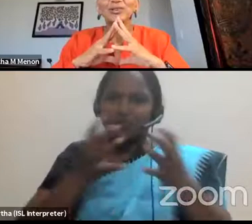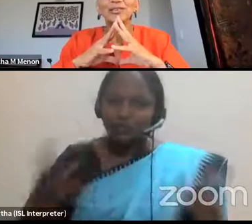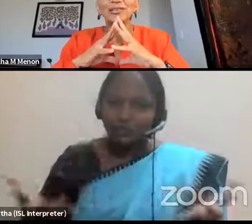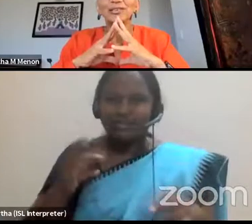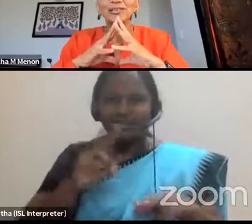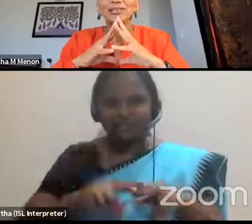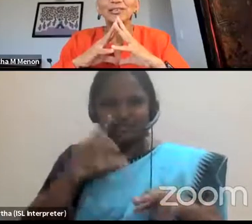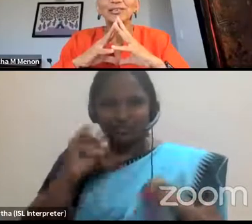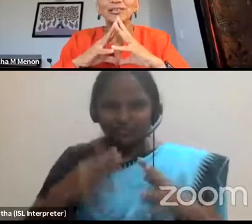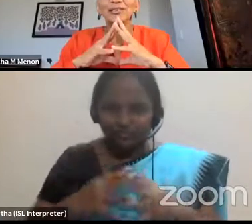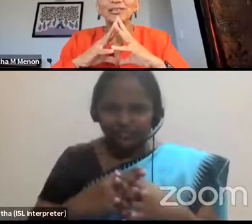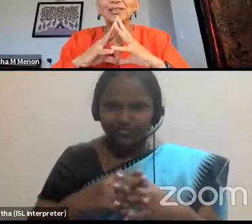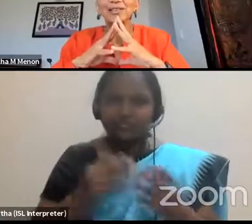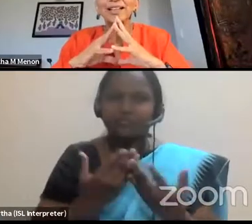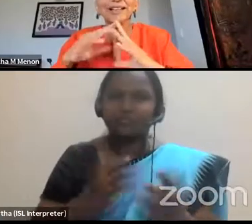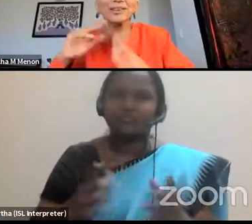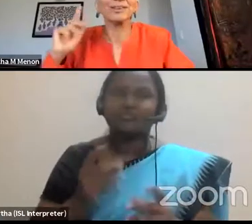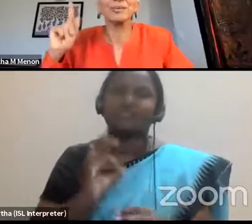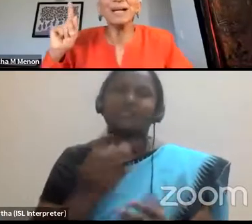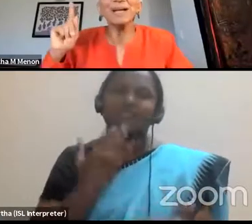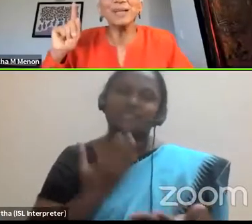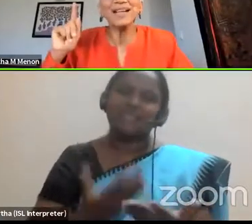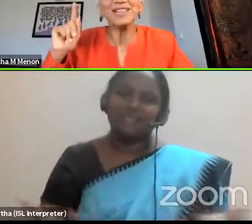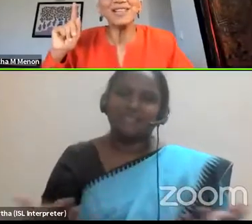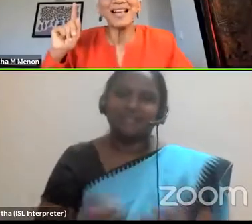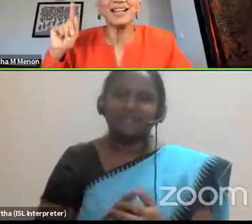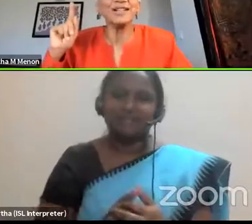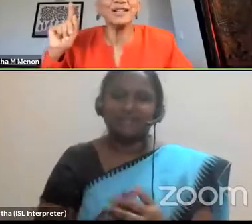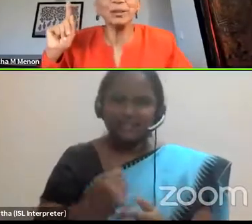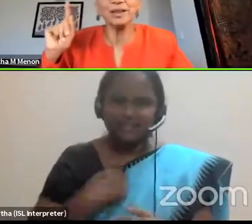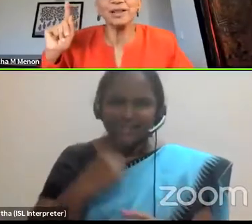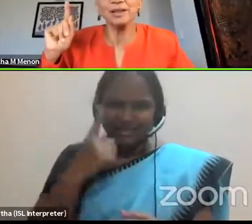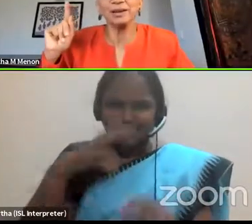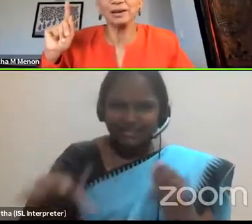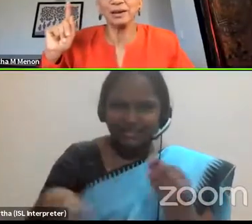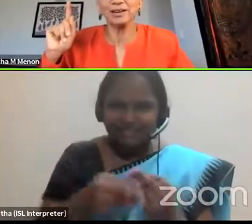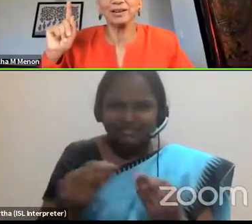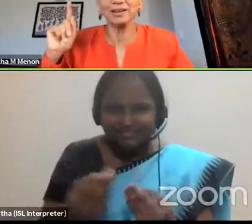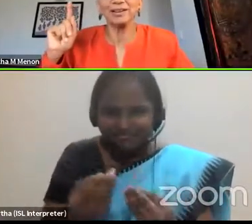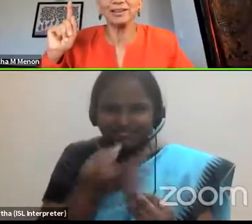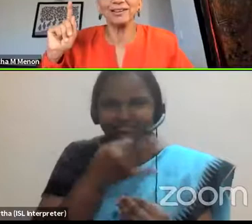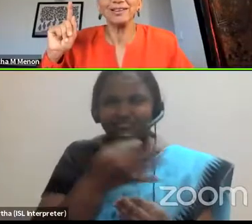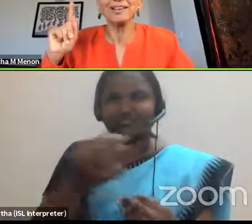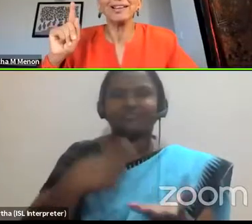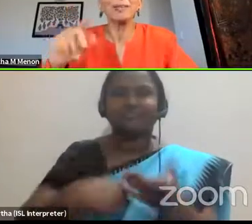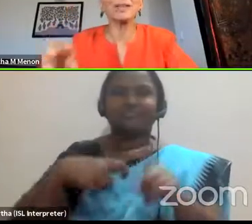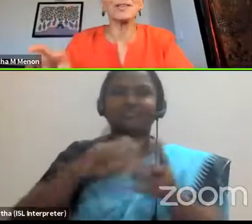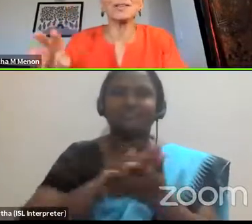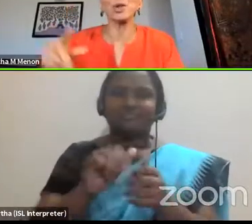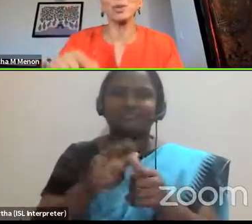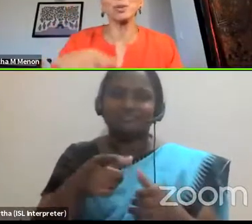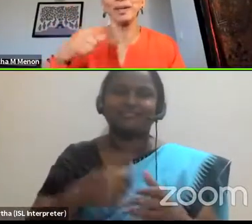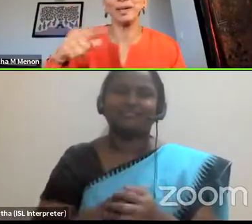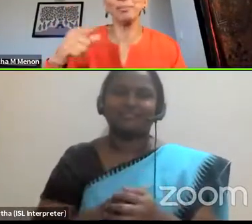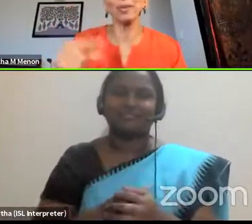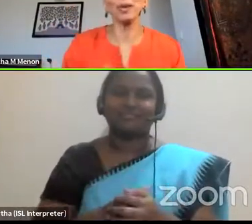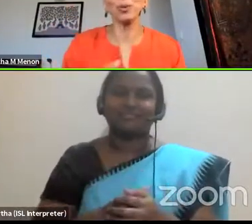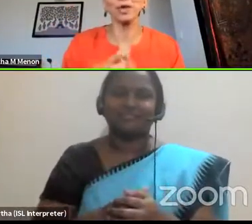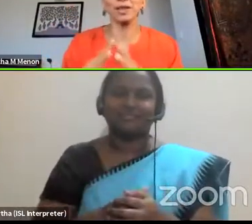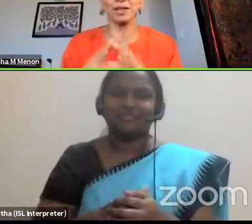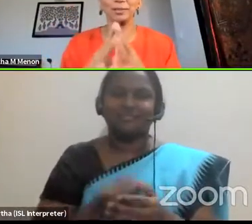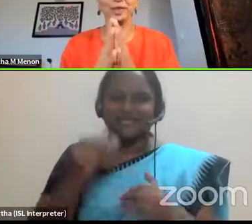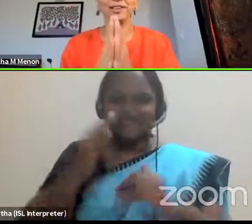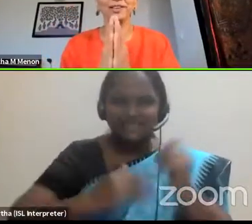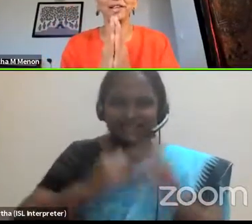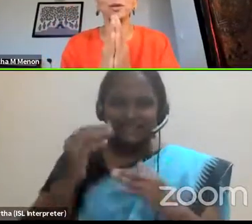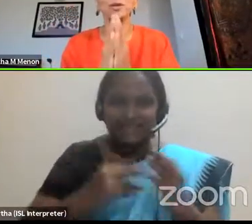flaw, but it's a damn good thing. Okay, so may I just add in a little bit here? Absolutely. Because just to build on